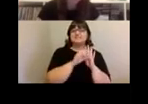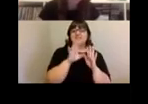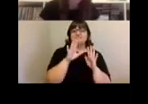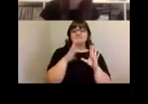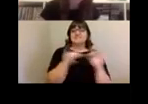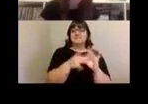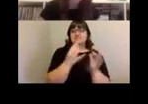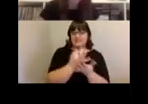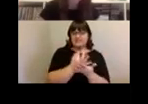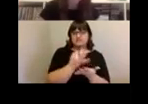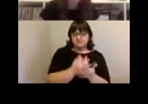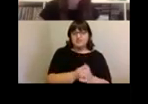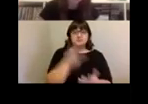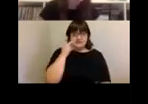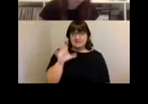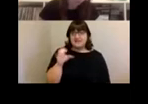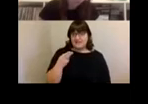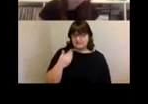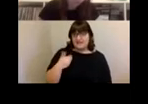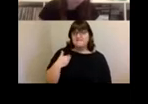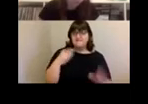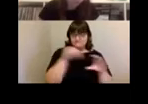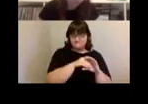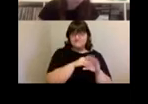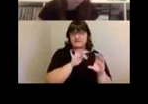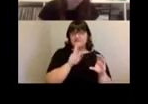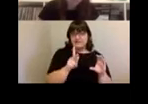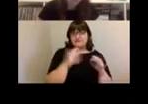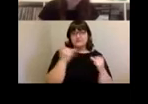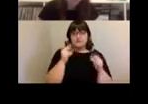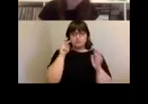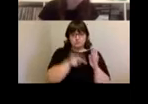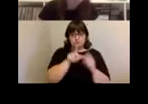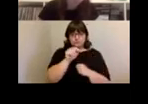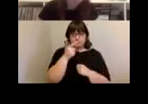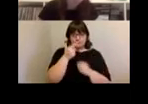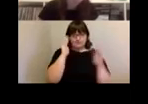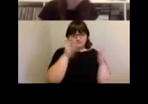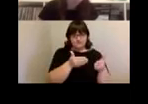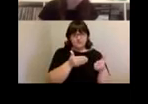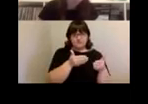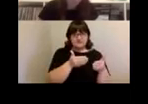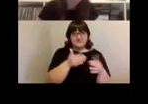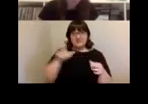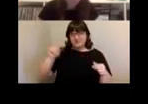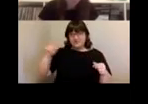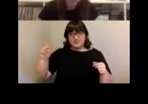in the bank. We're going to be looking at the 2021 numbers. The 2020 numbers are there for comparison to the previous